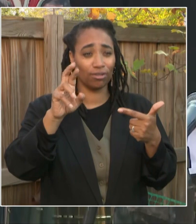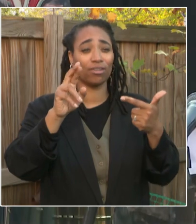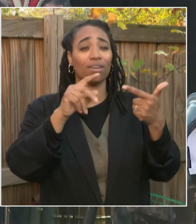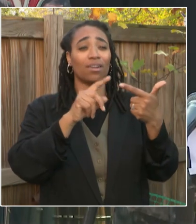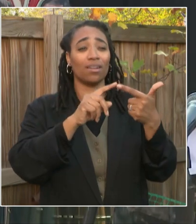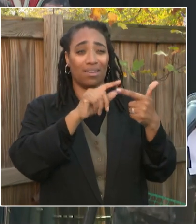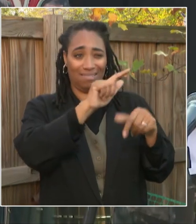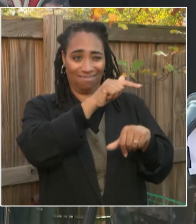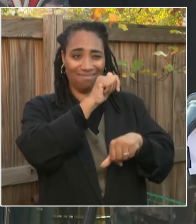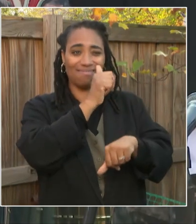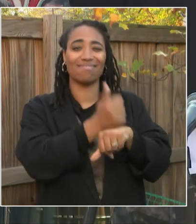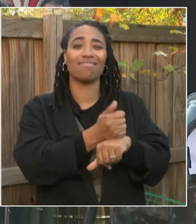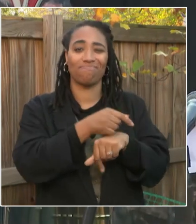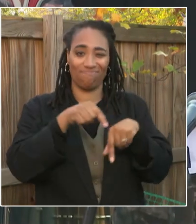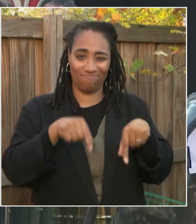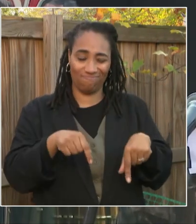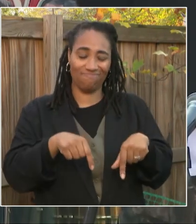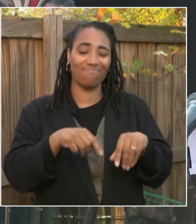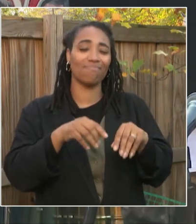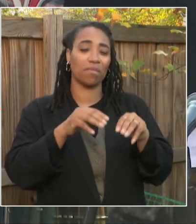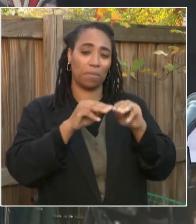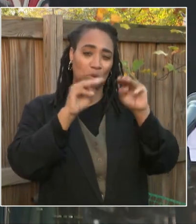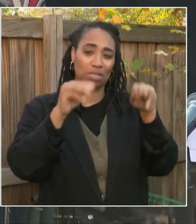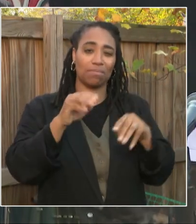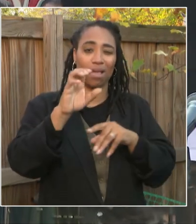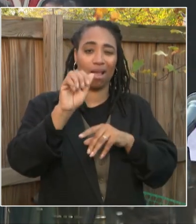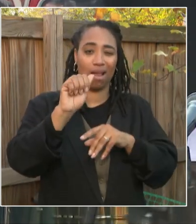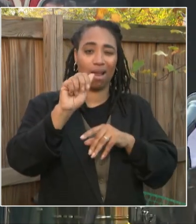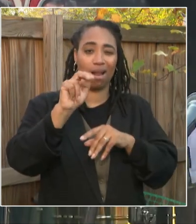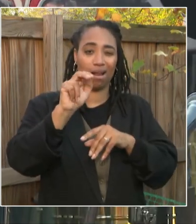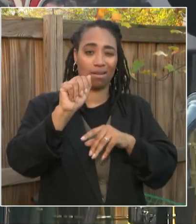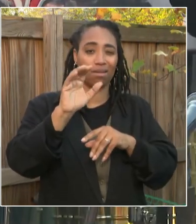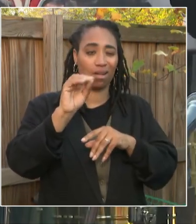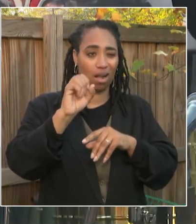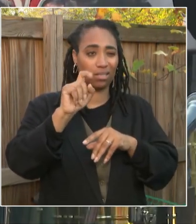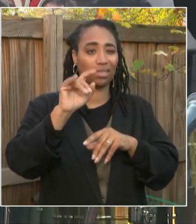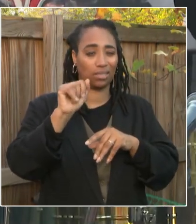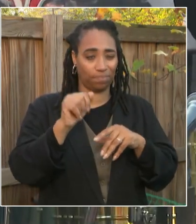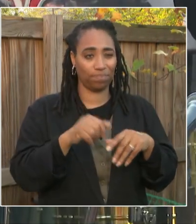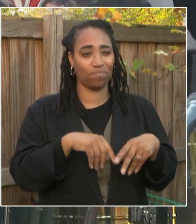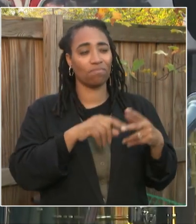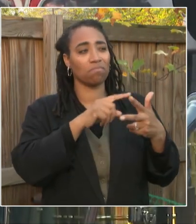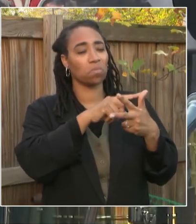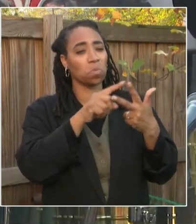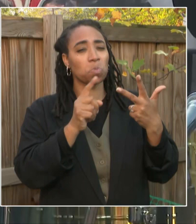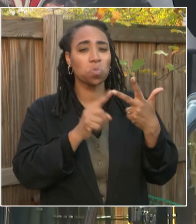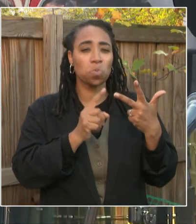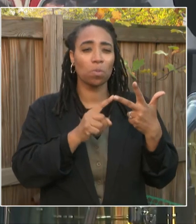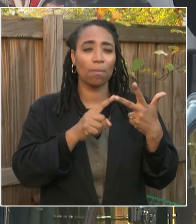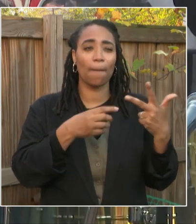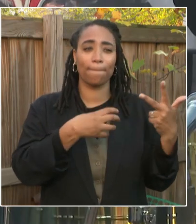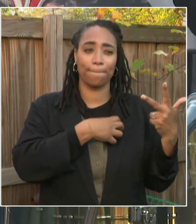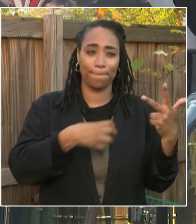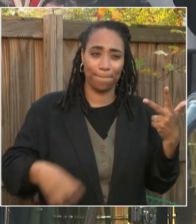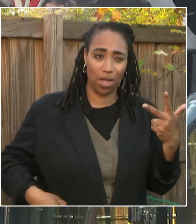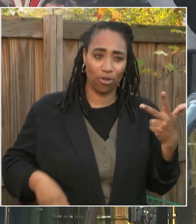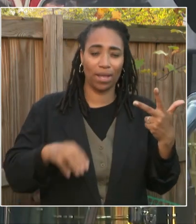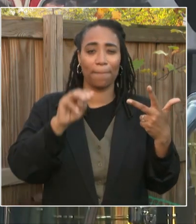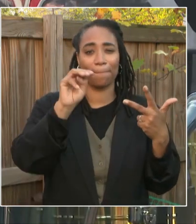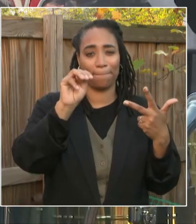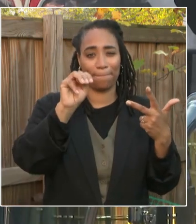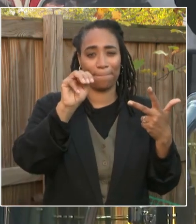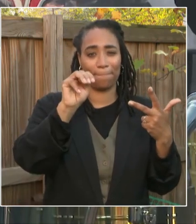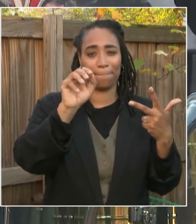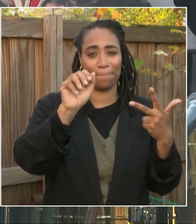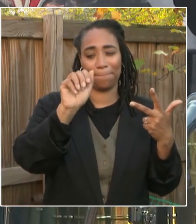and one of our founders for the Association of African American Museums as well as Mayor Berry. So I would love to